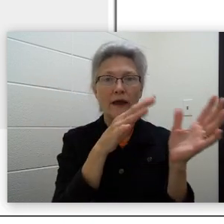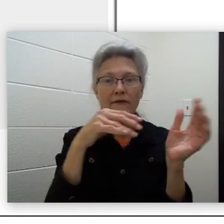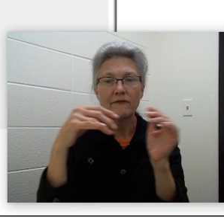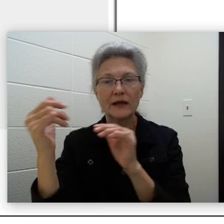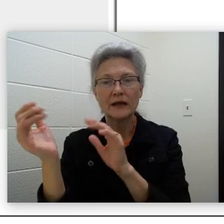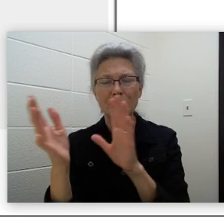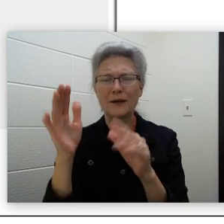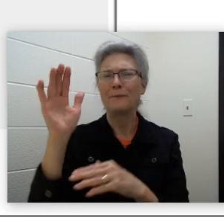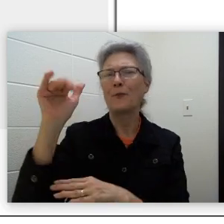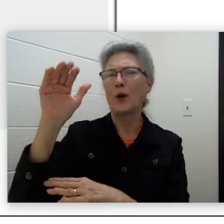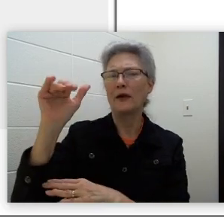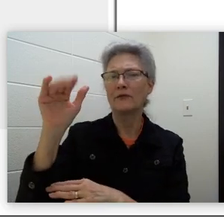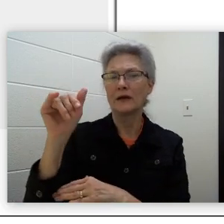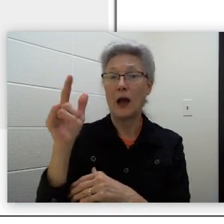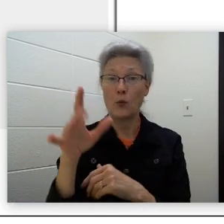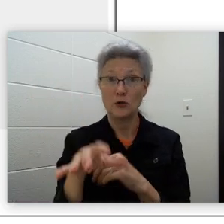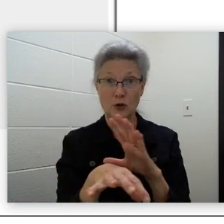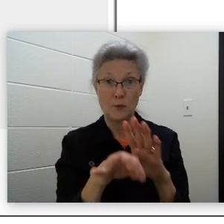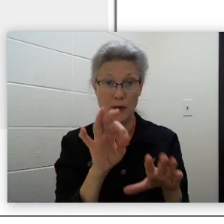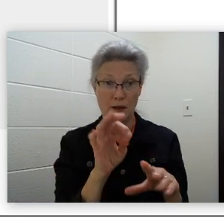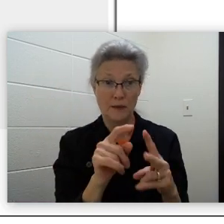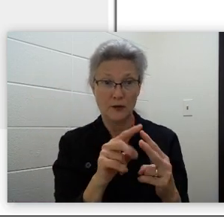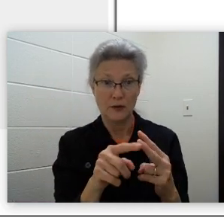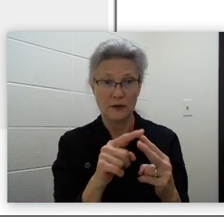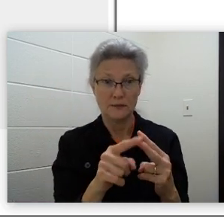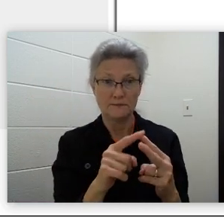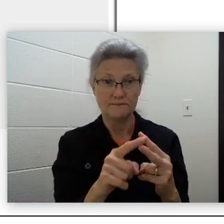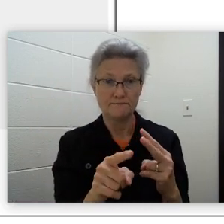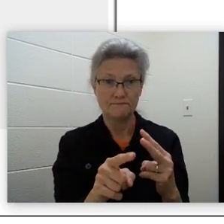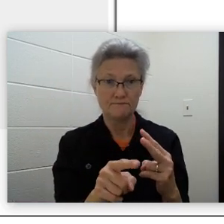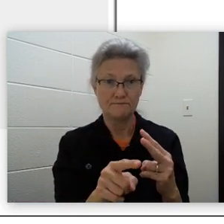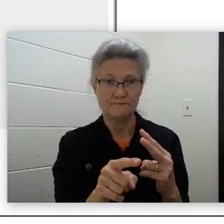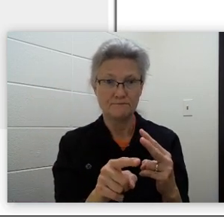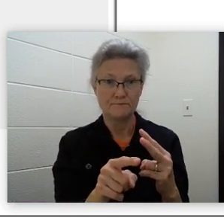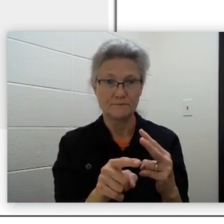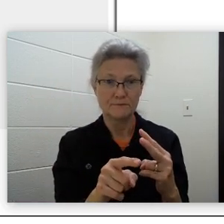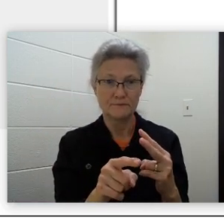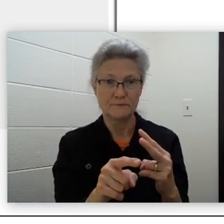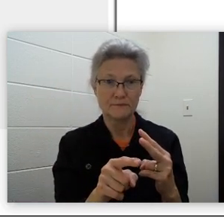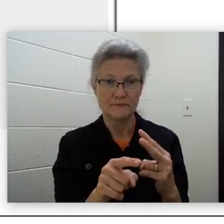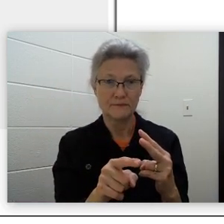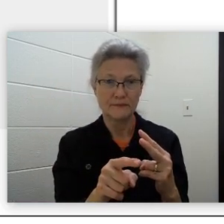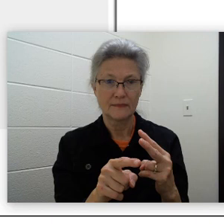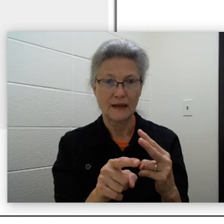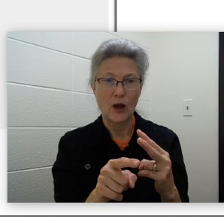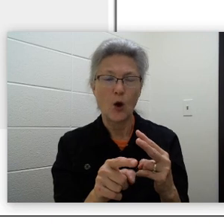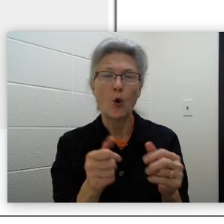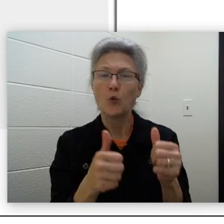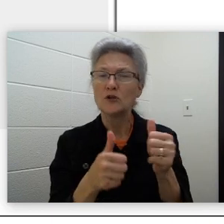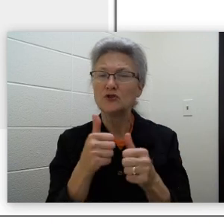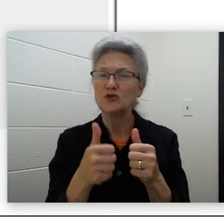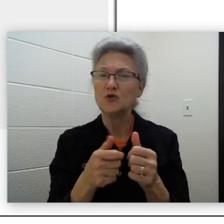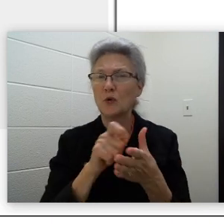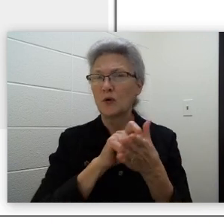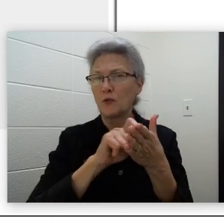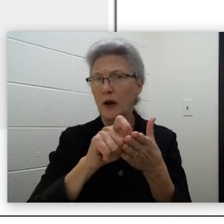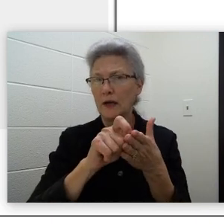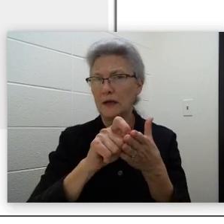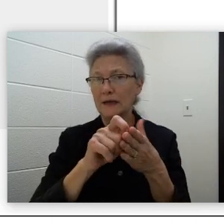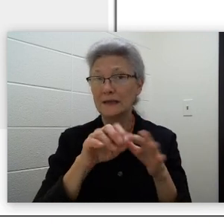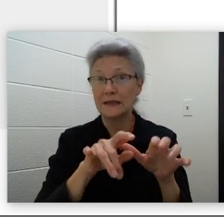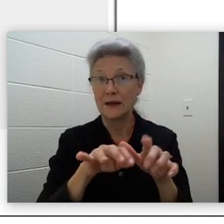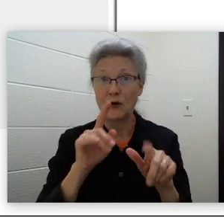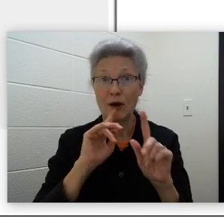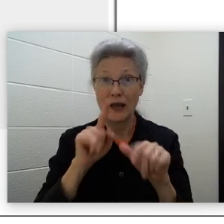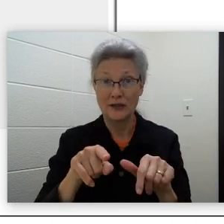box, I want you to pick between the two which personification would you like to jot down. Type your